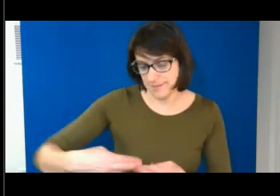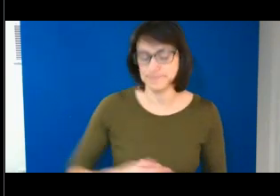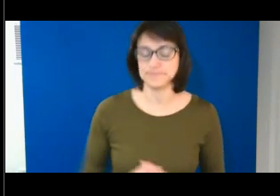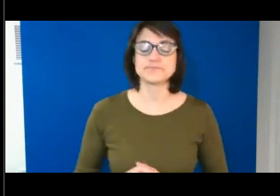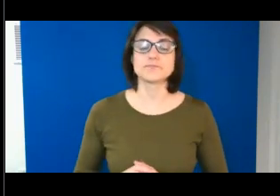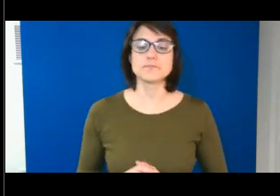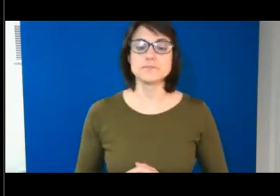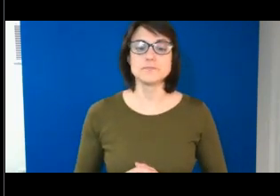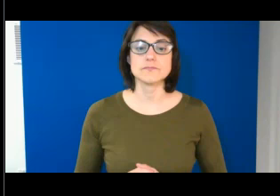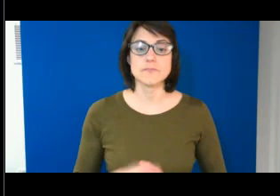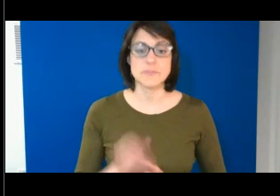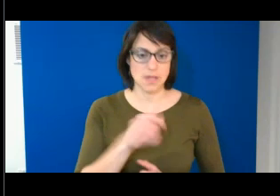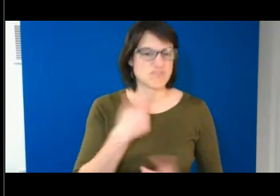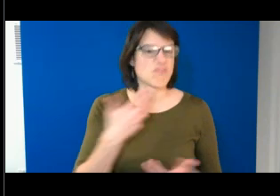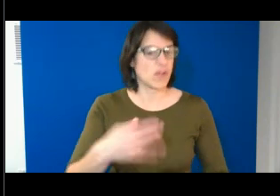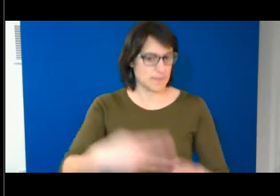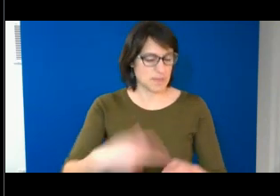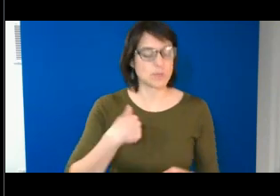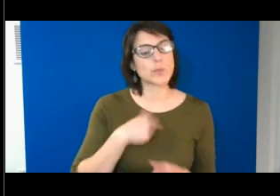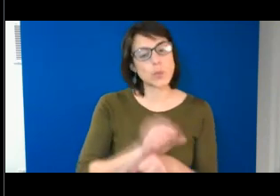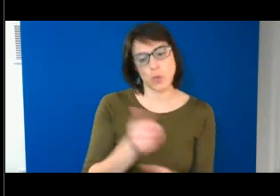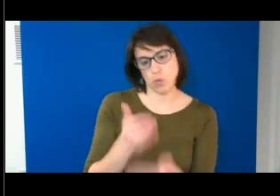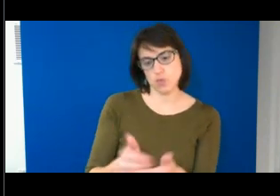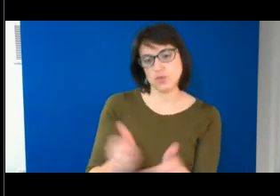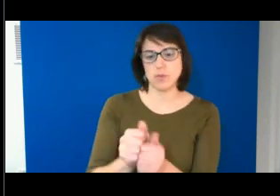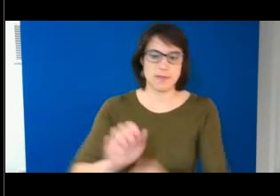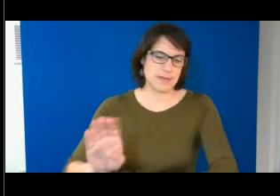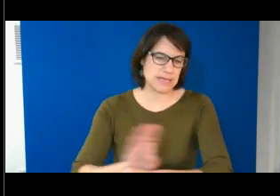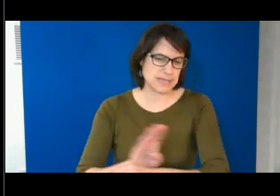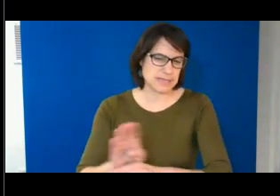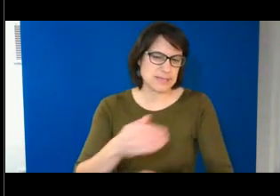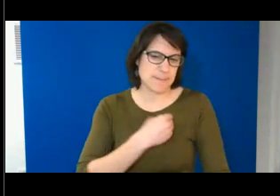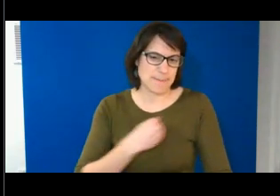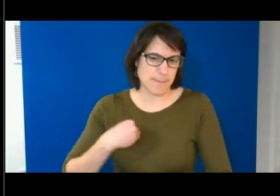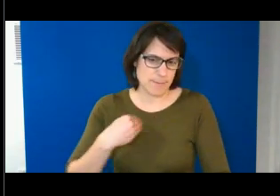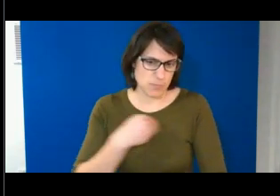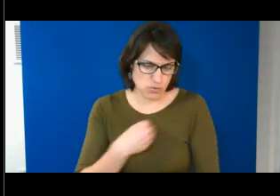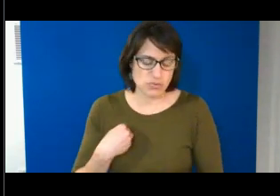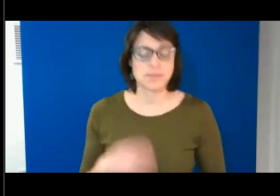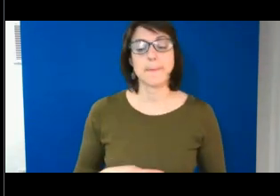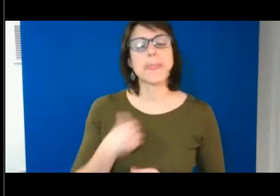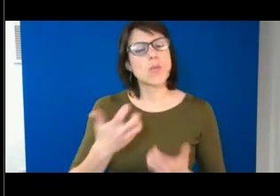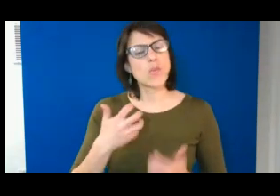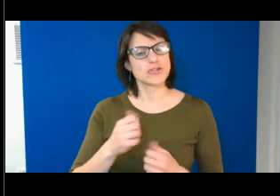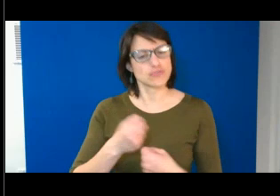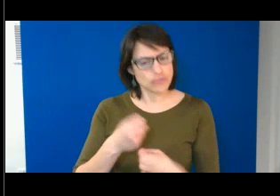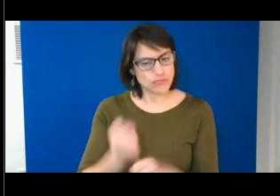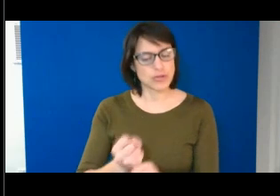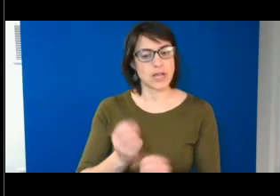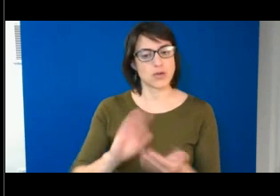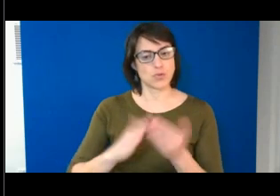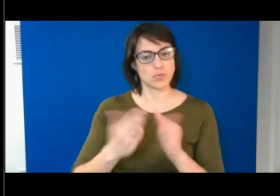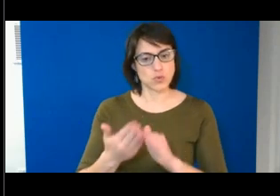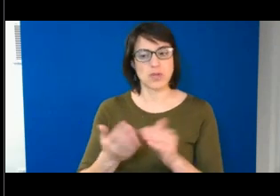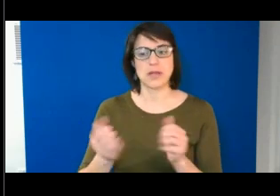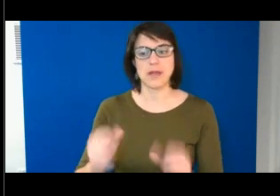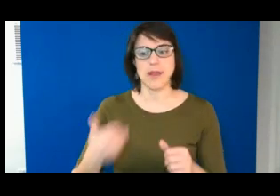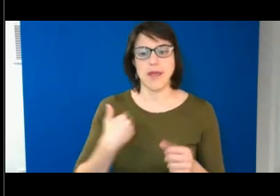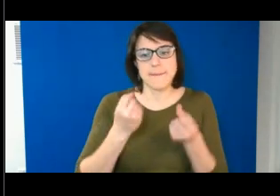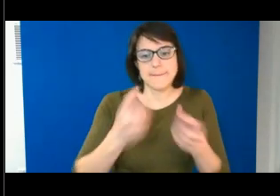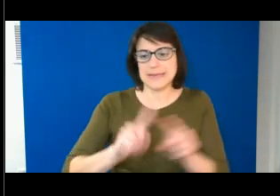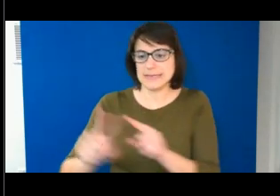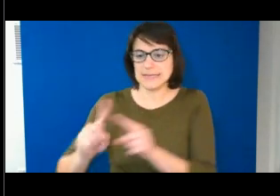we do work really closely with industry members. So we really wanted to create a community that could be multi-conversational rather